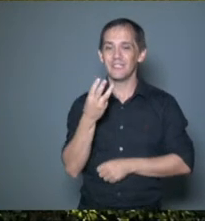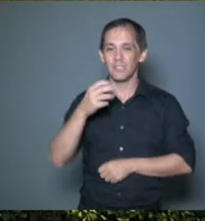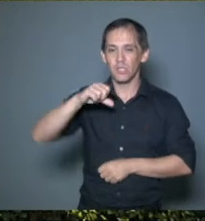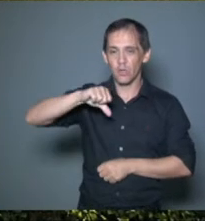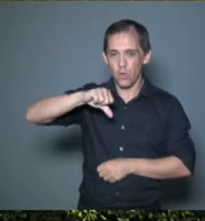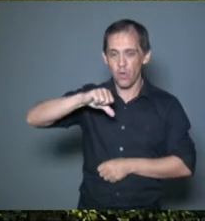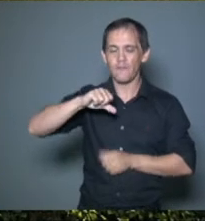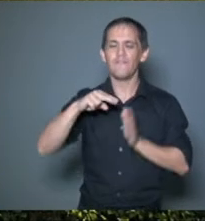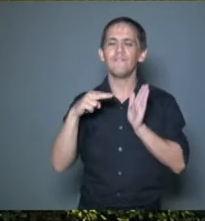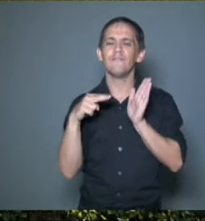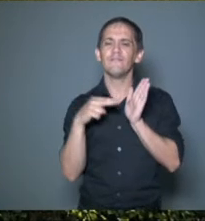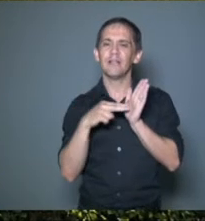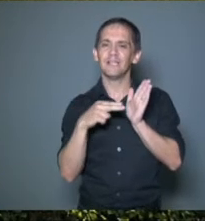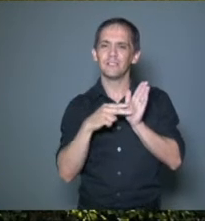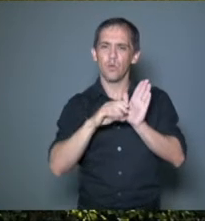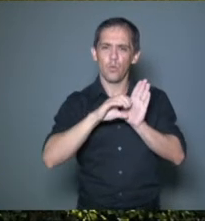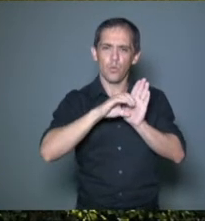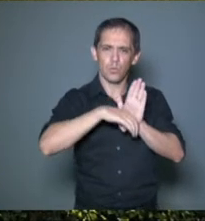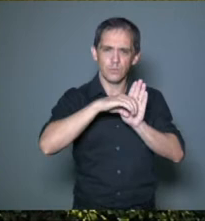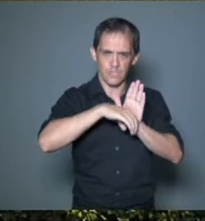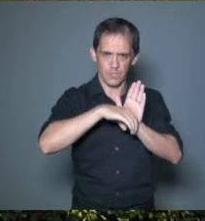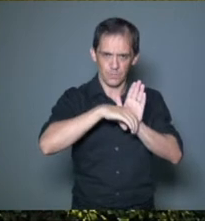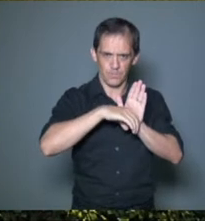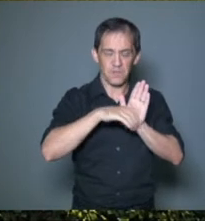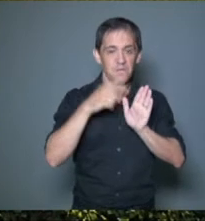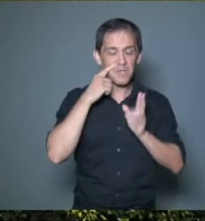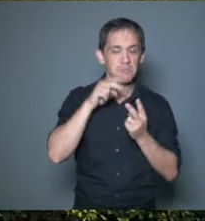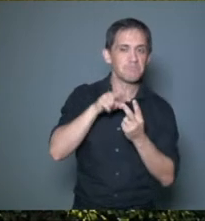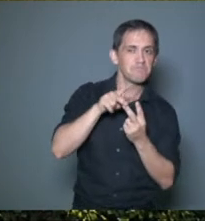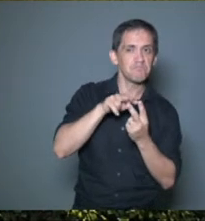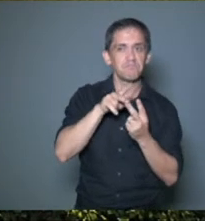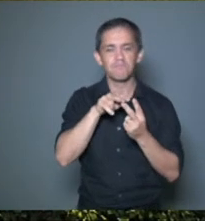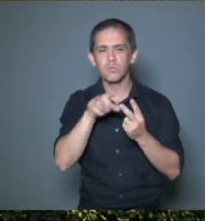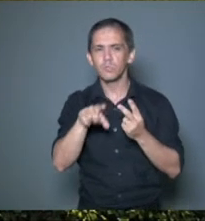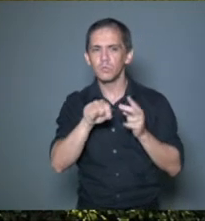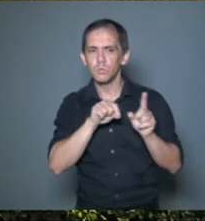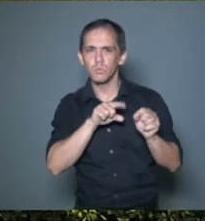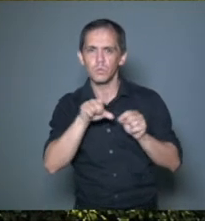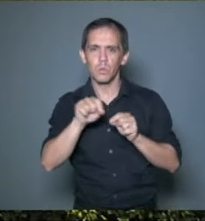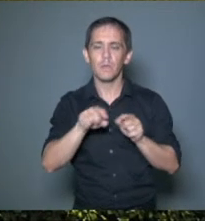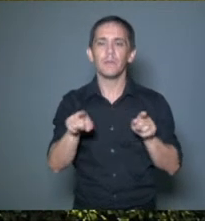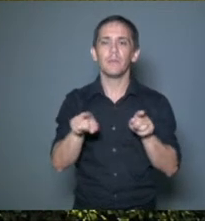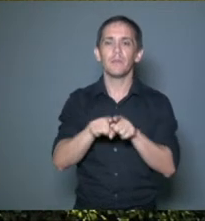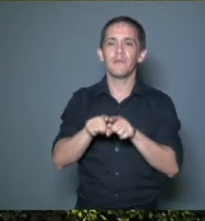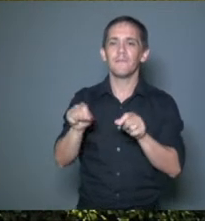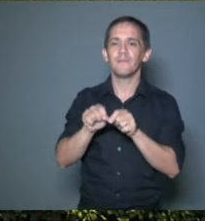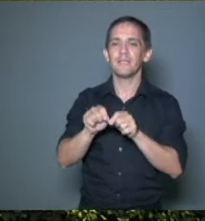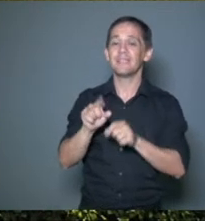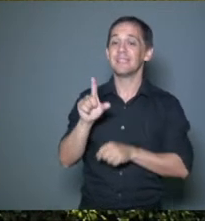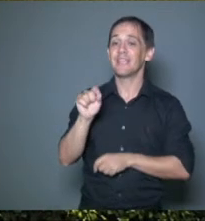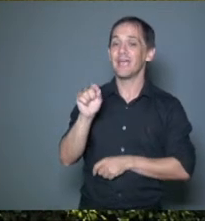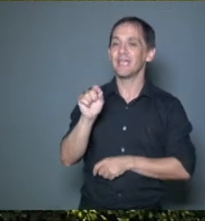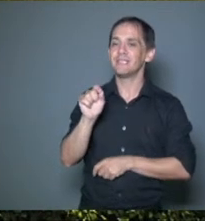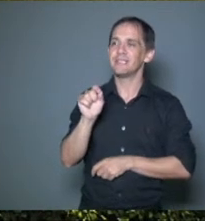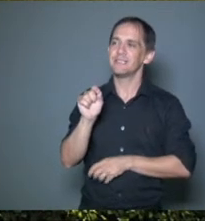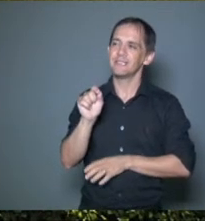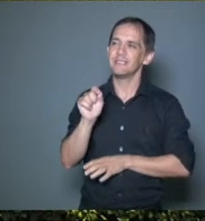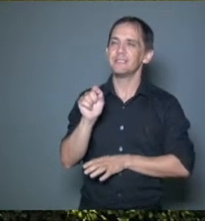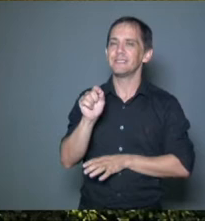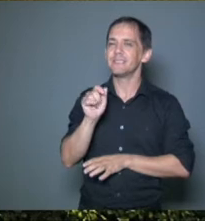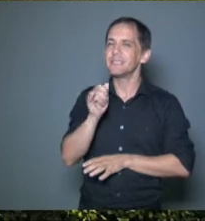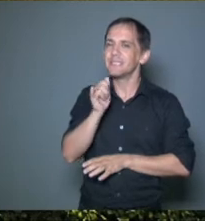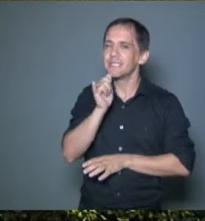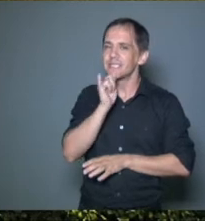we performed 39 proofs of concepts, trying to validate hypotheses, and we did